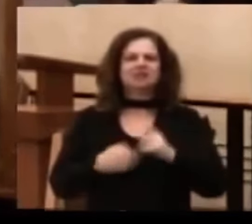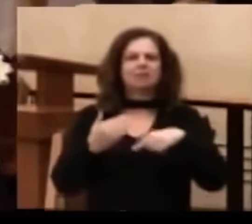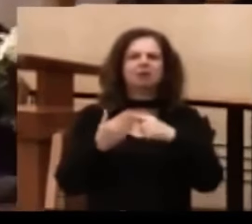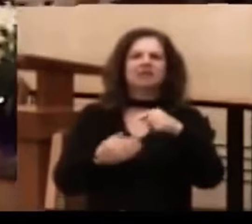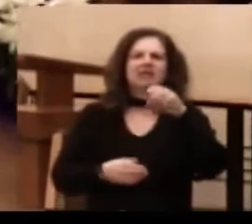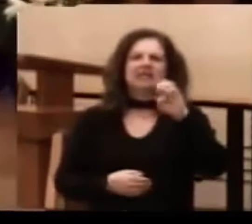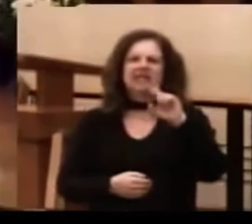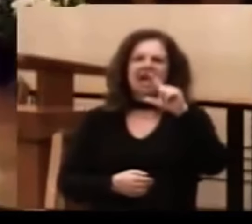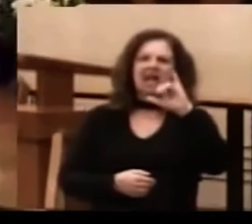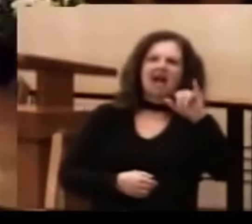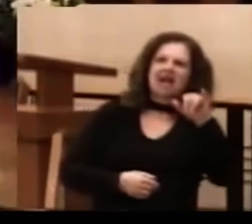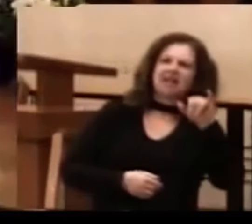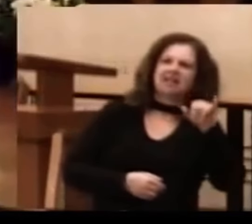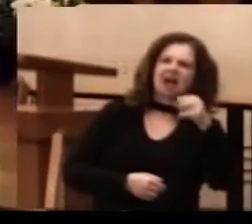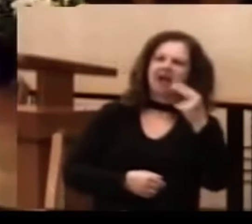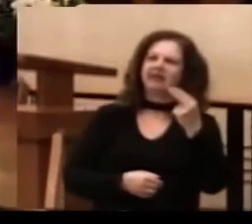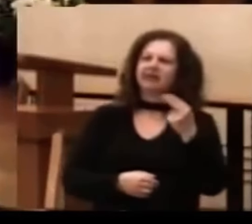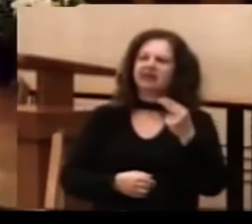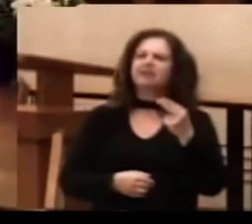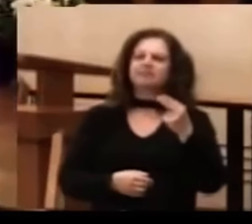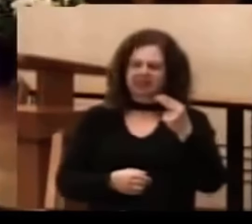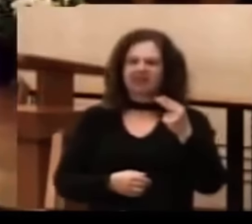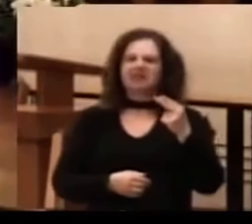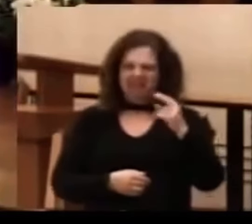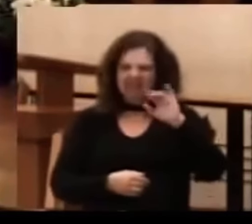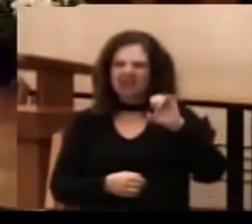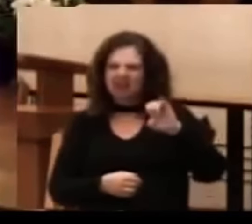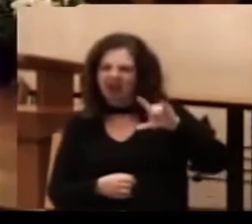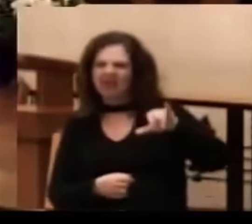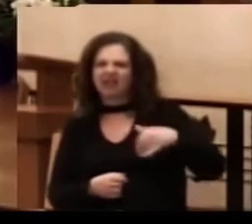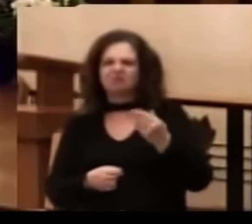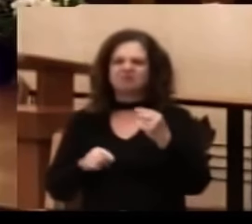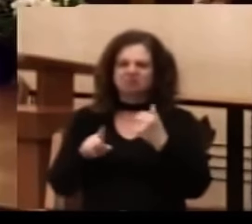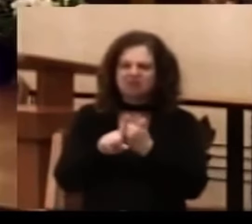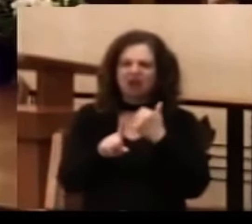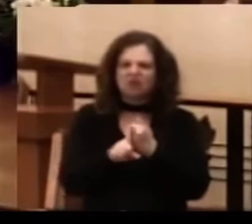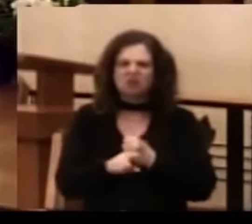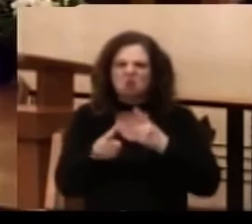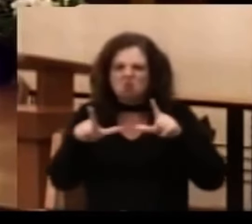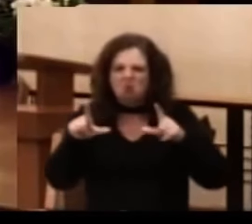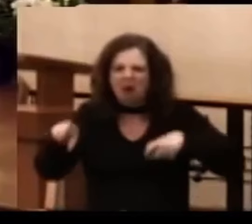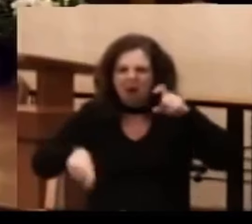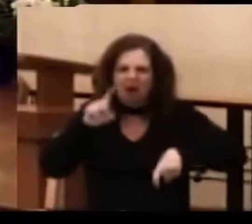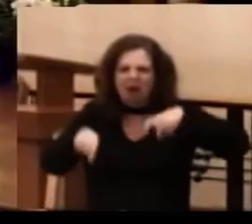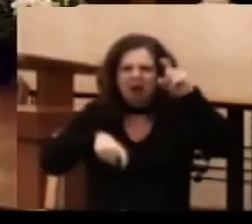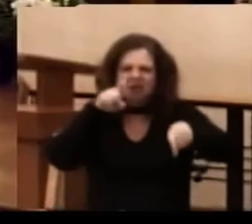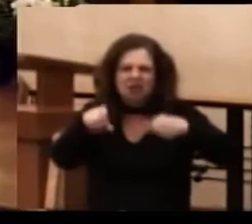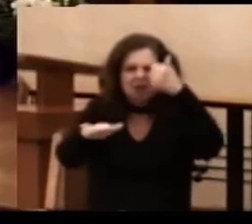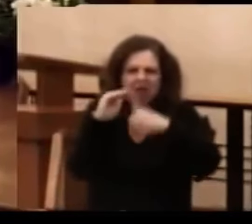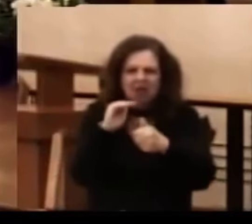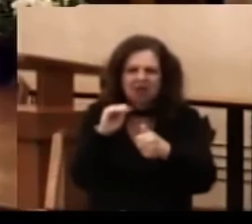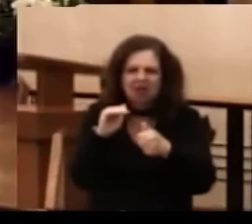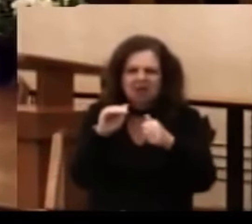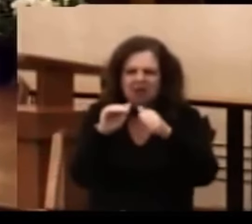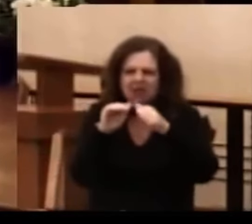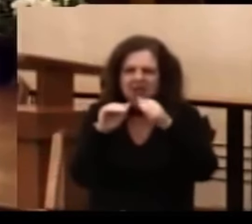Elijah, and he was on the run, and he hid himself out in a cave. We would call